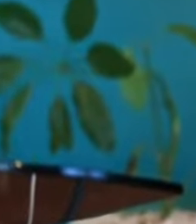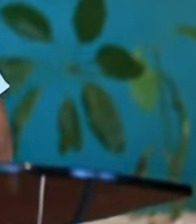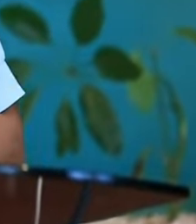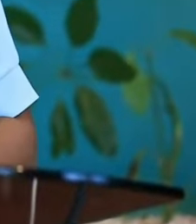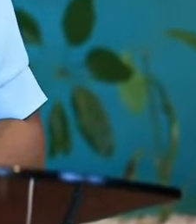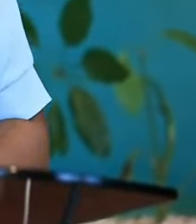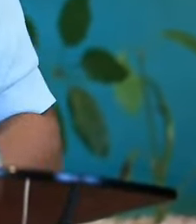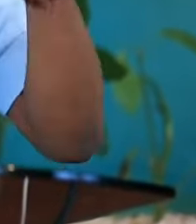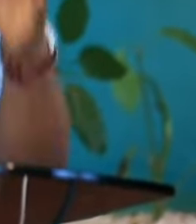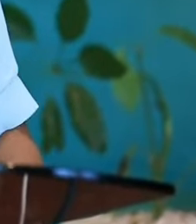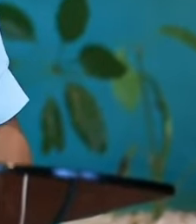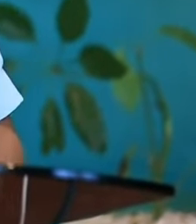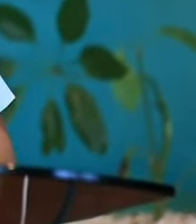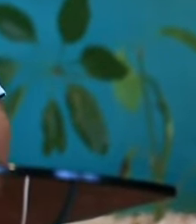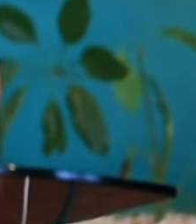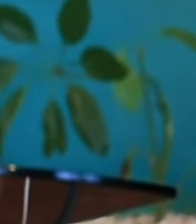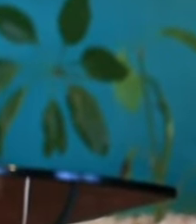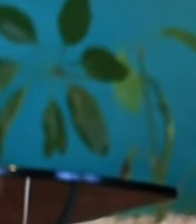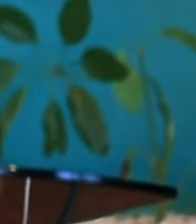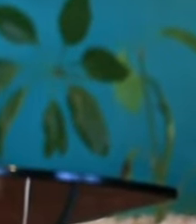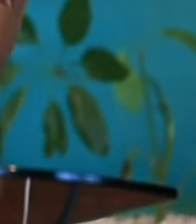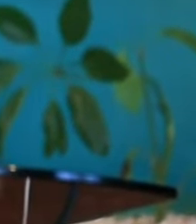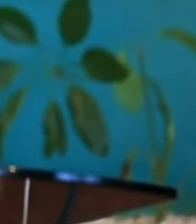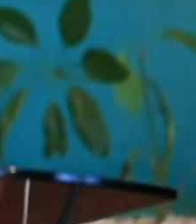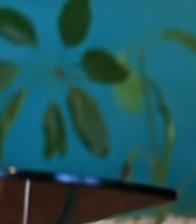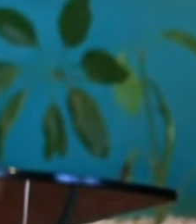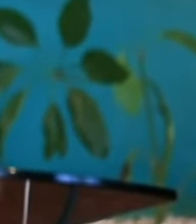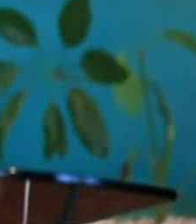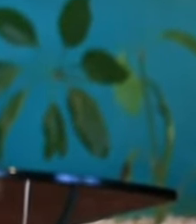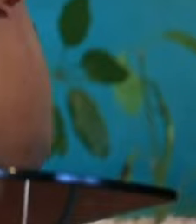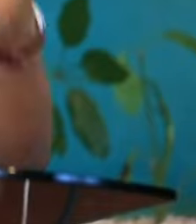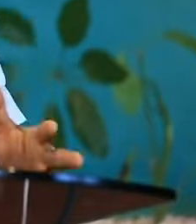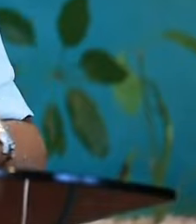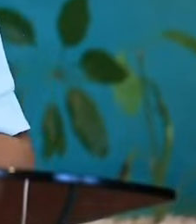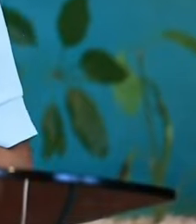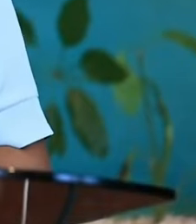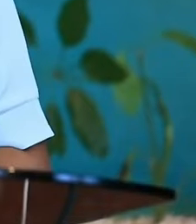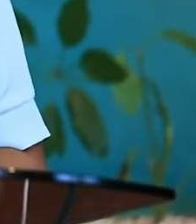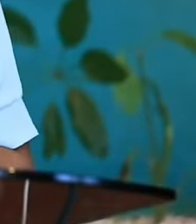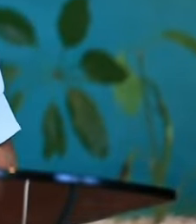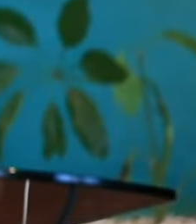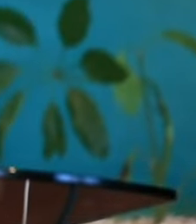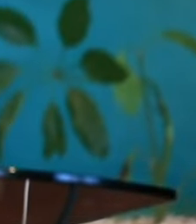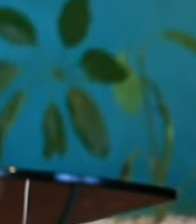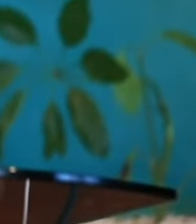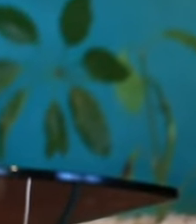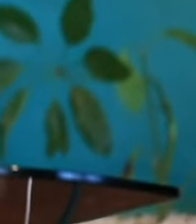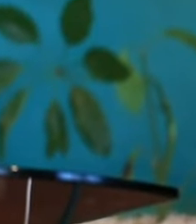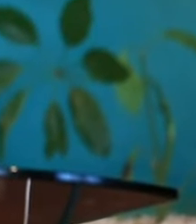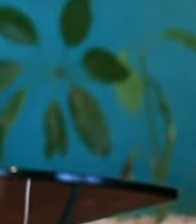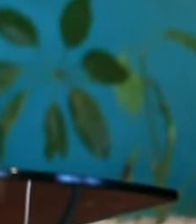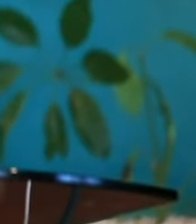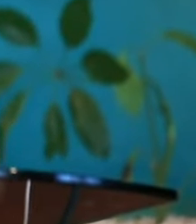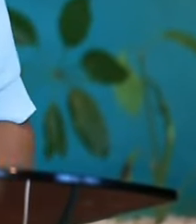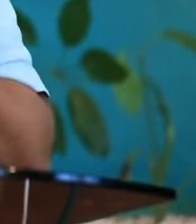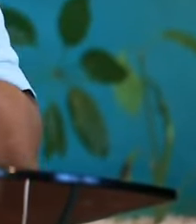no. While single, please pursue your dreams and aspirations. Benefit number four